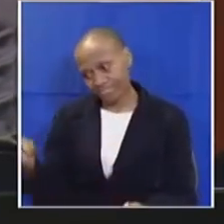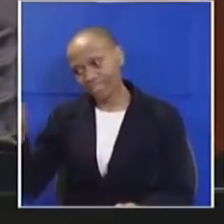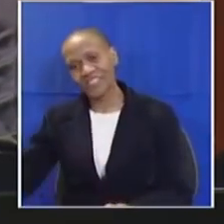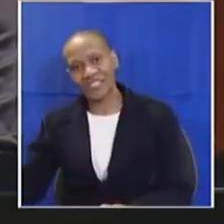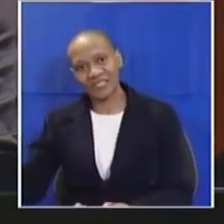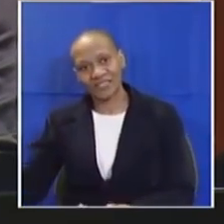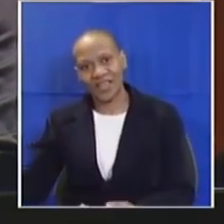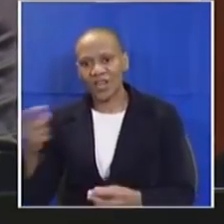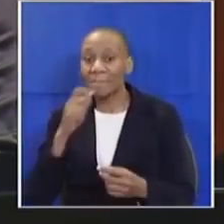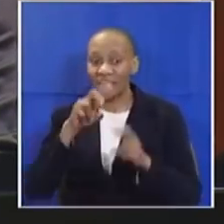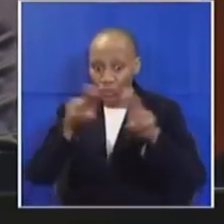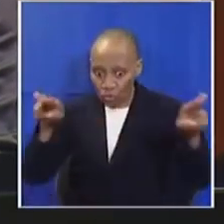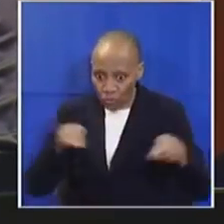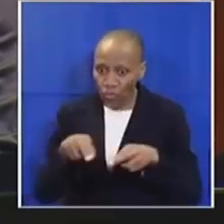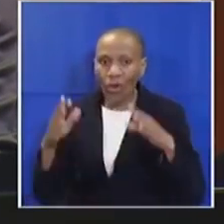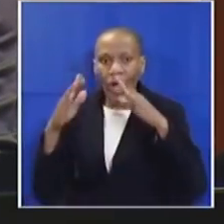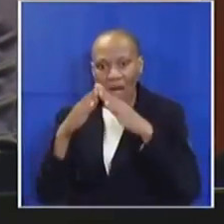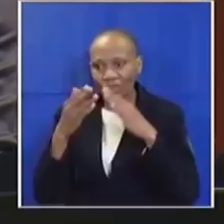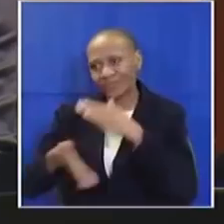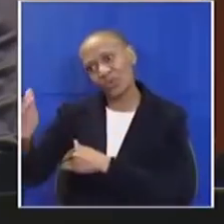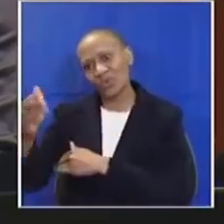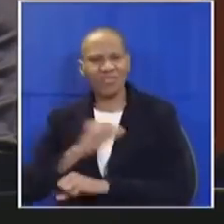Can the Honourable Member please leave the House?